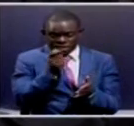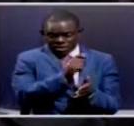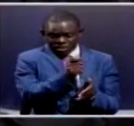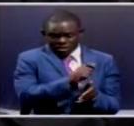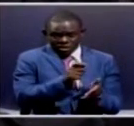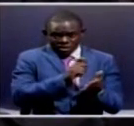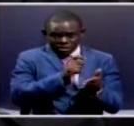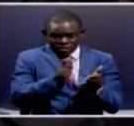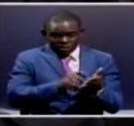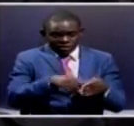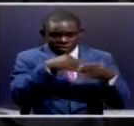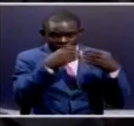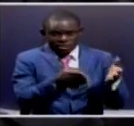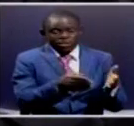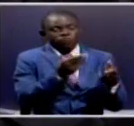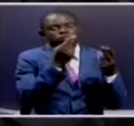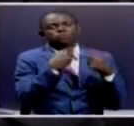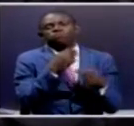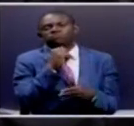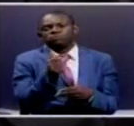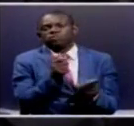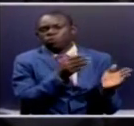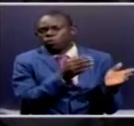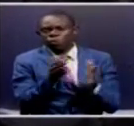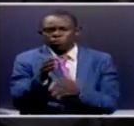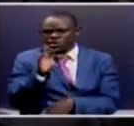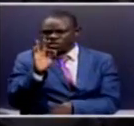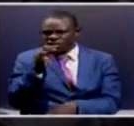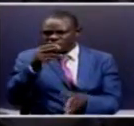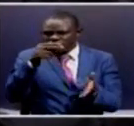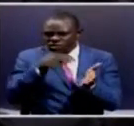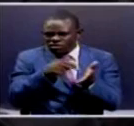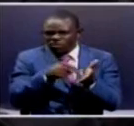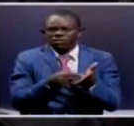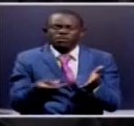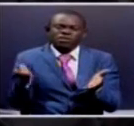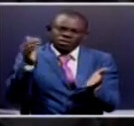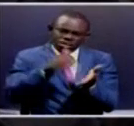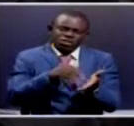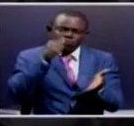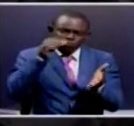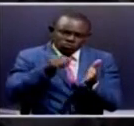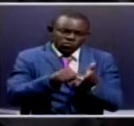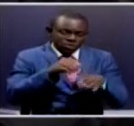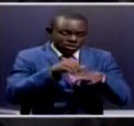9th of February, which went unanswered. We sent a third letter on the 19th of